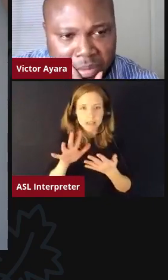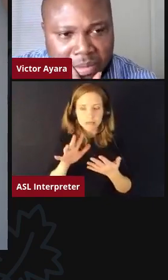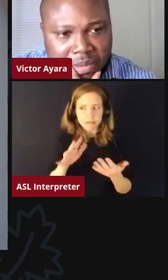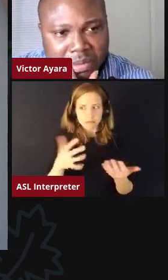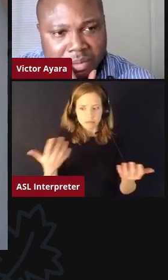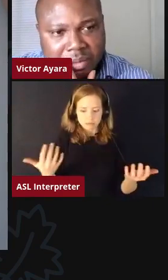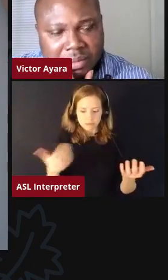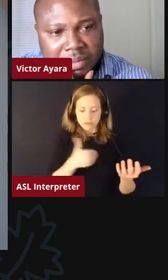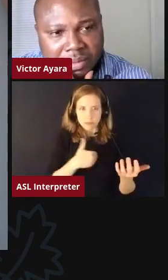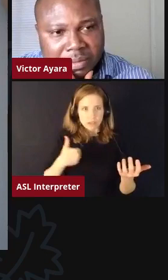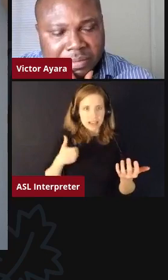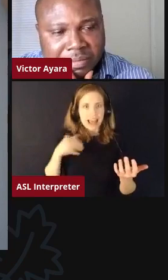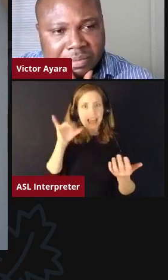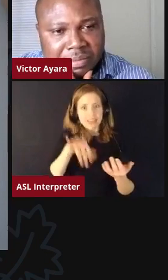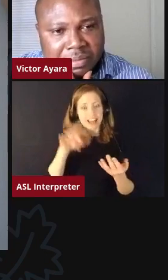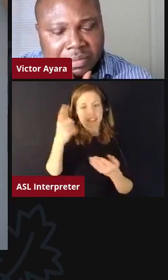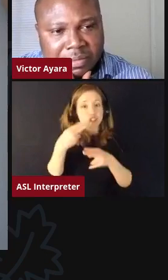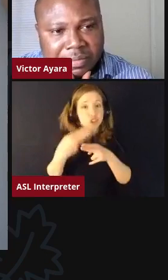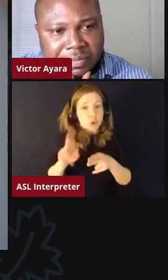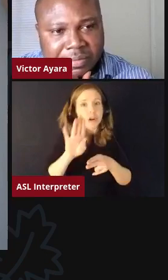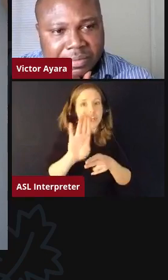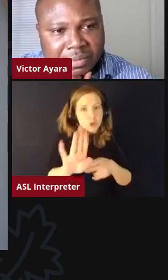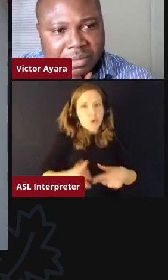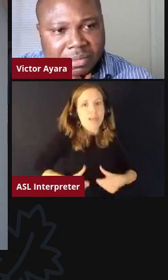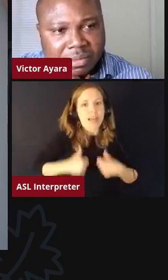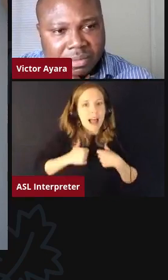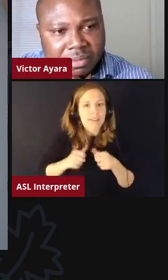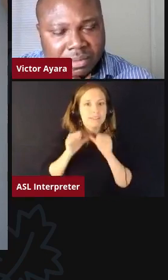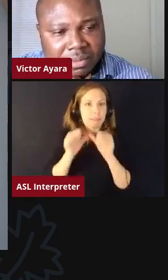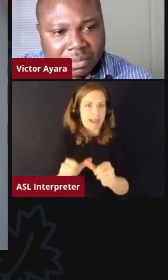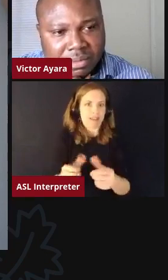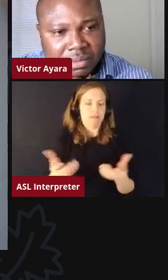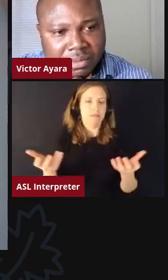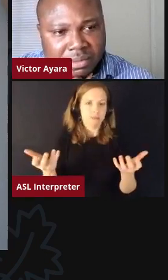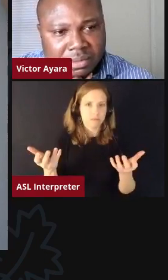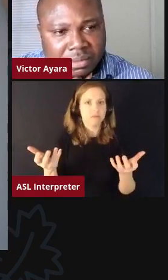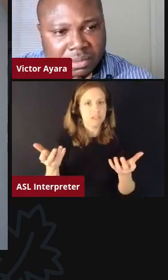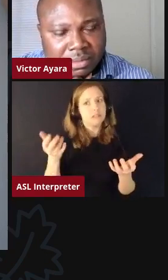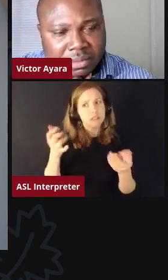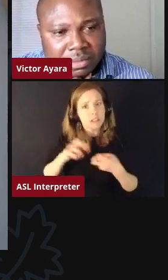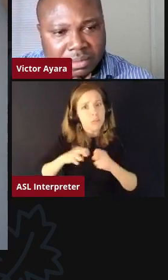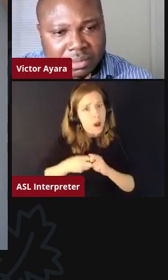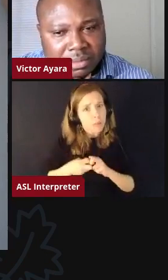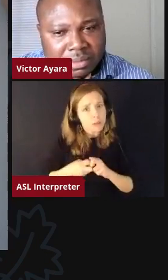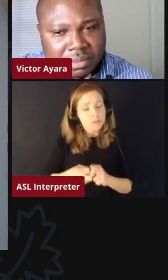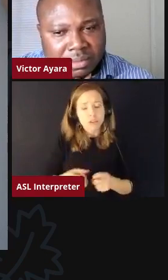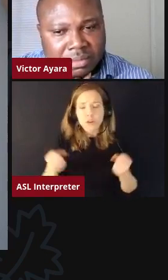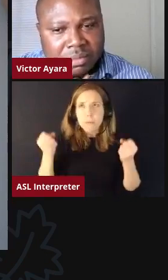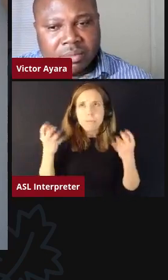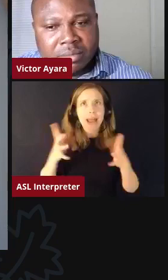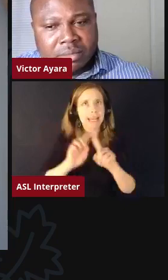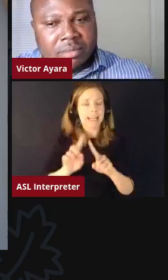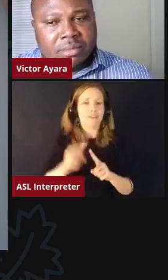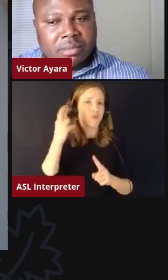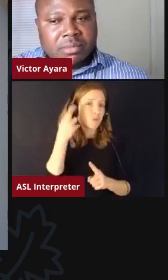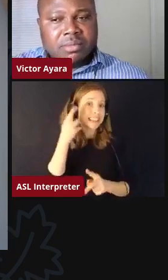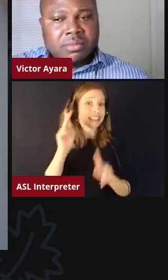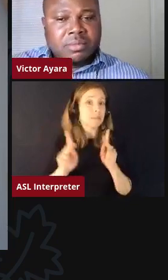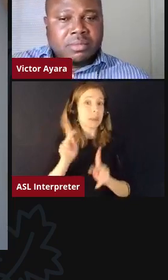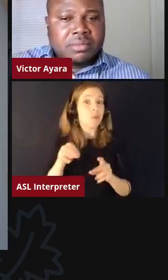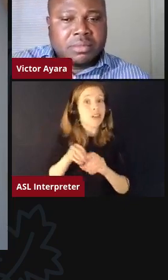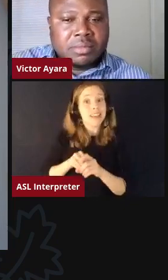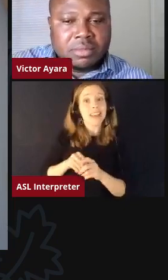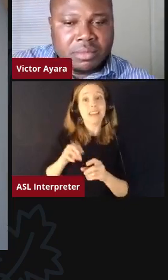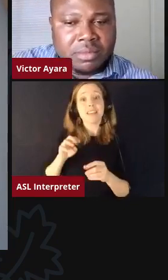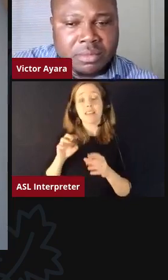ourselves around. And there are real reasons why people in the minority communities are afraid of